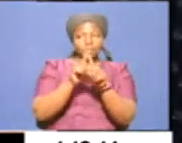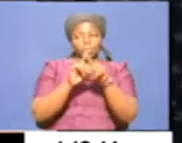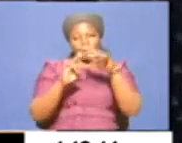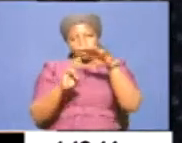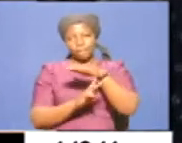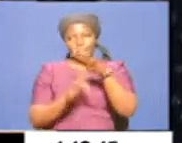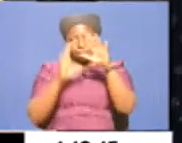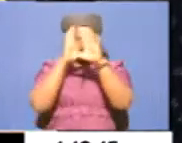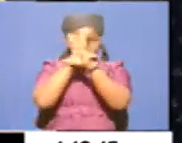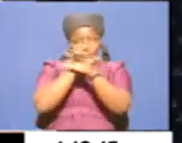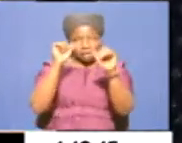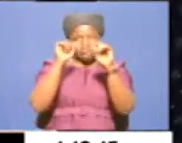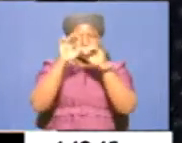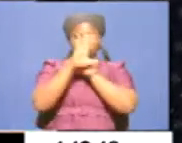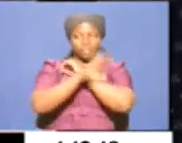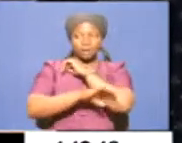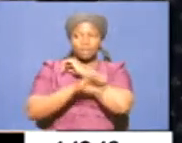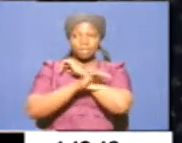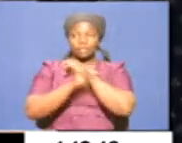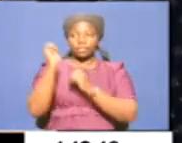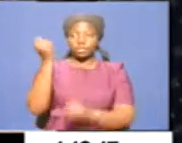we can